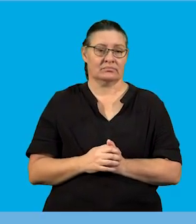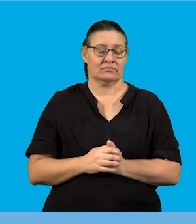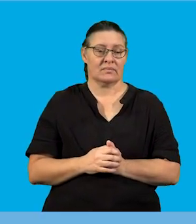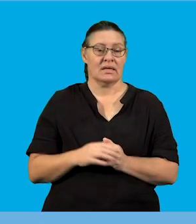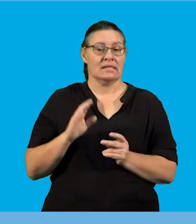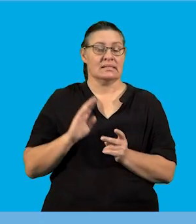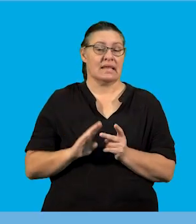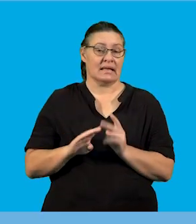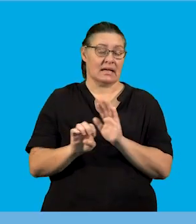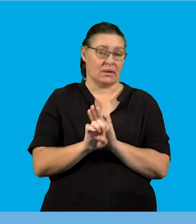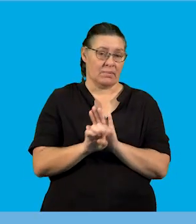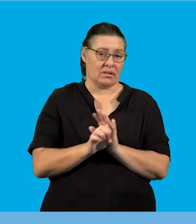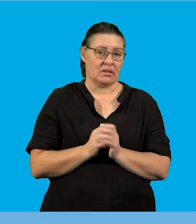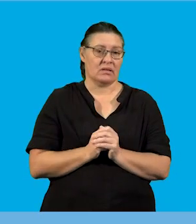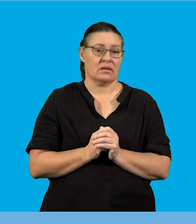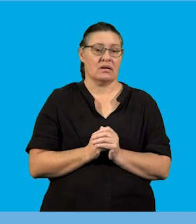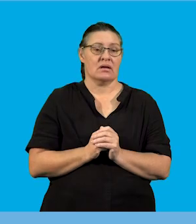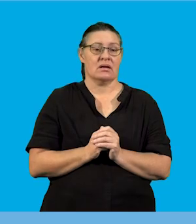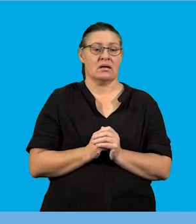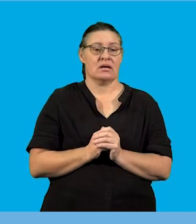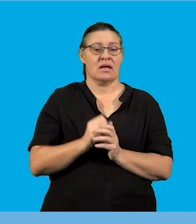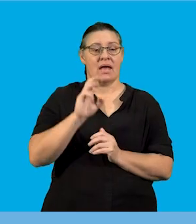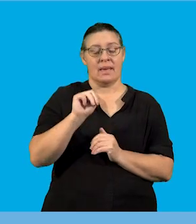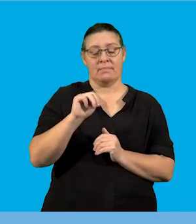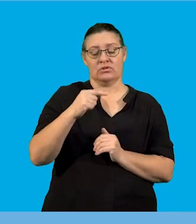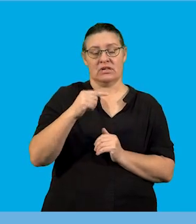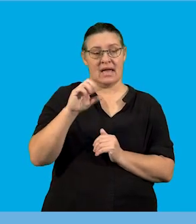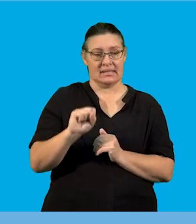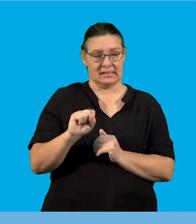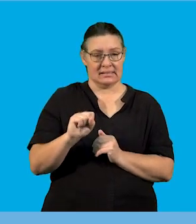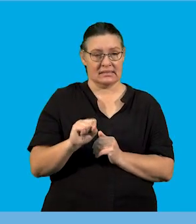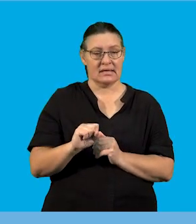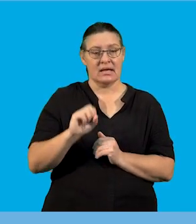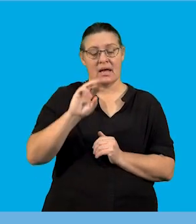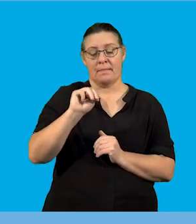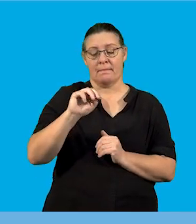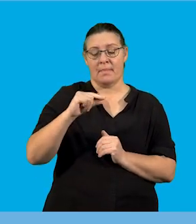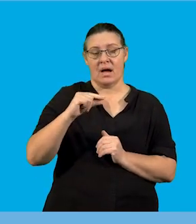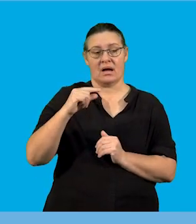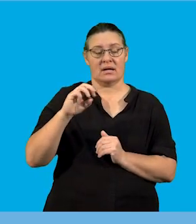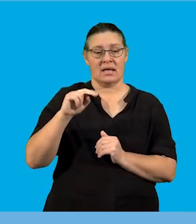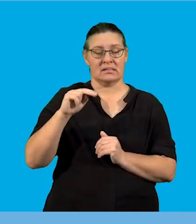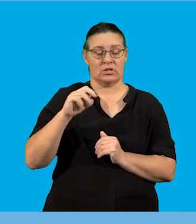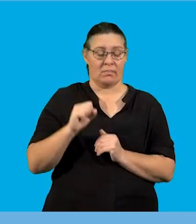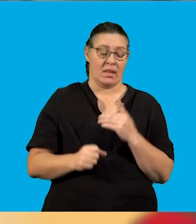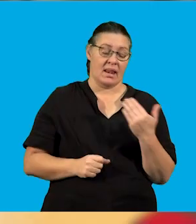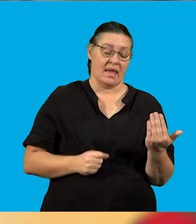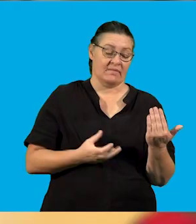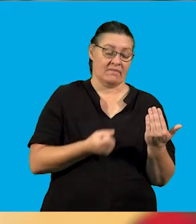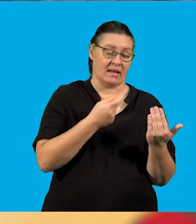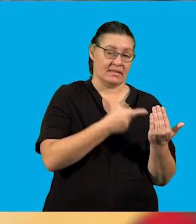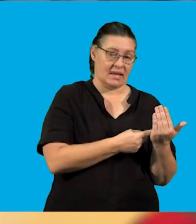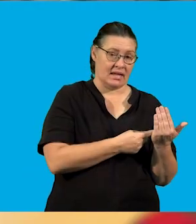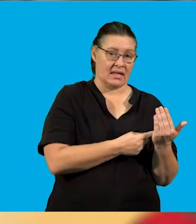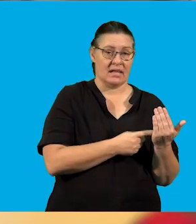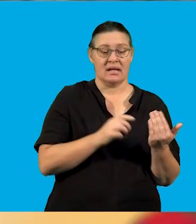to chloride. The second example, we have MgS, magnesium sulfide. The magnesium is our metal found on the